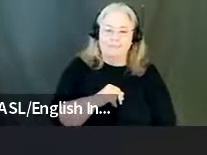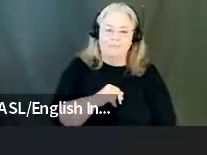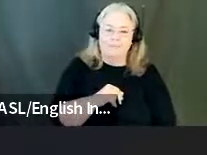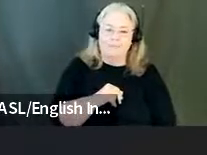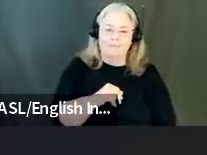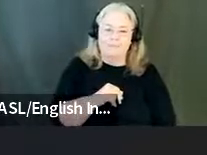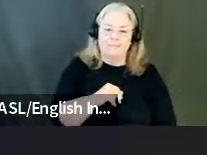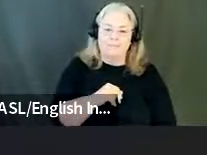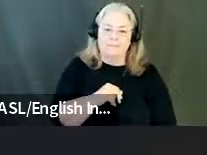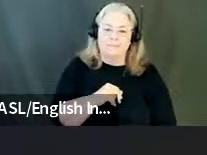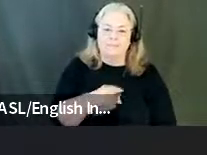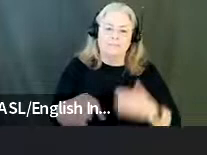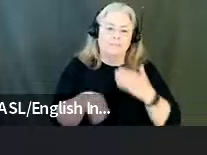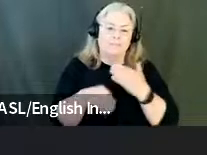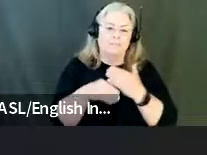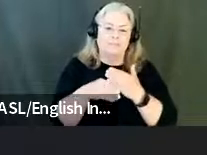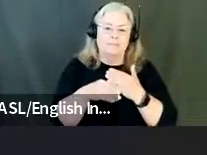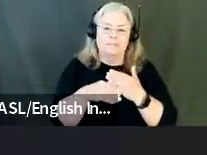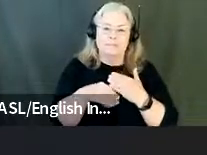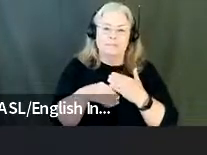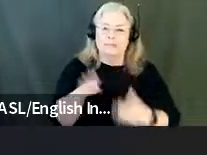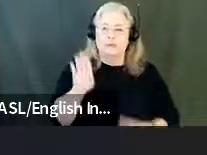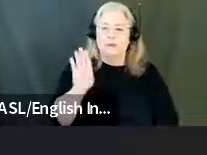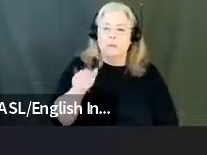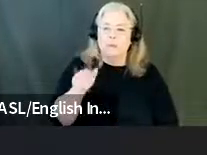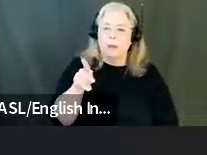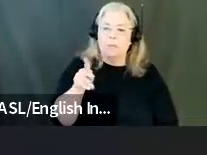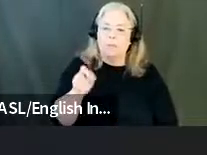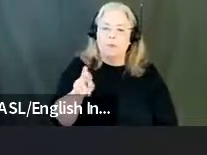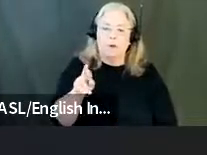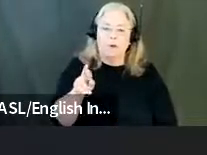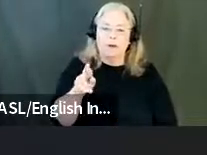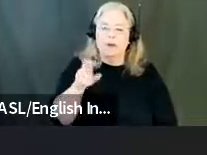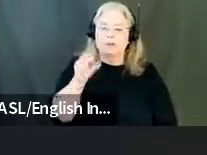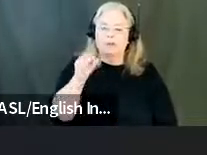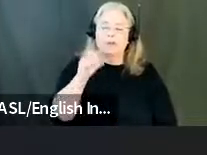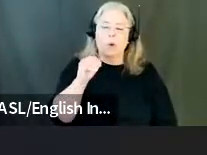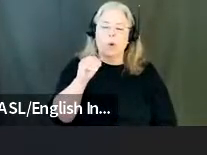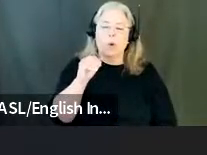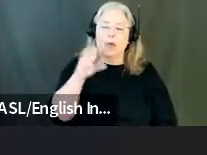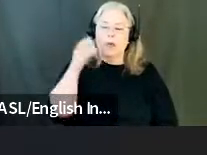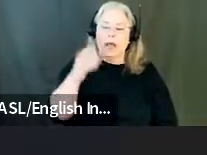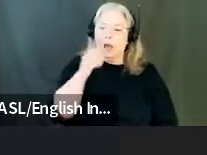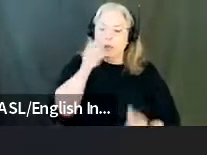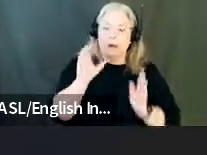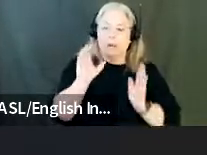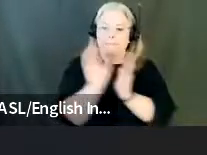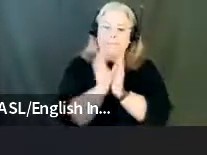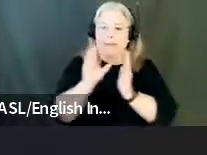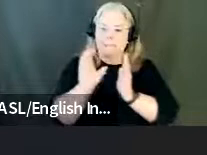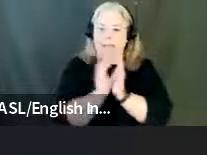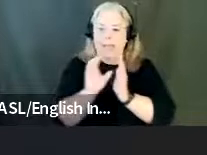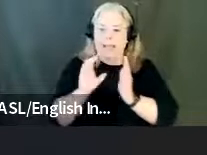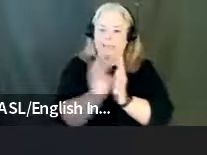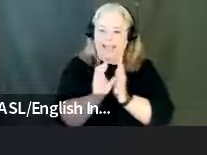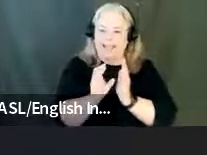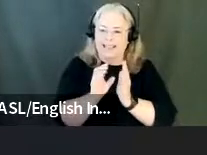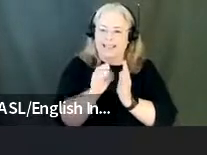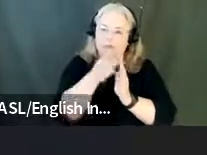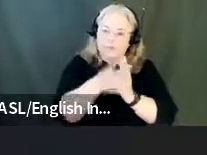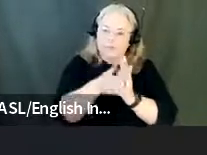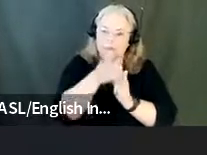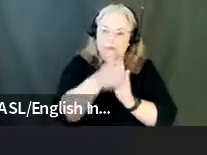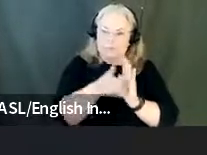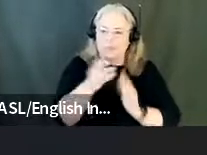And then I added a little bumper so that the cup wouldn't keep going bang, bang, bang. So this would be nice and solid and secure for his cup.